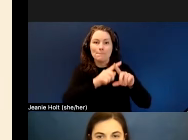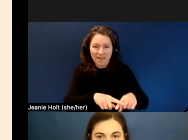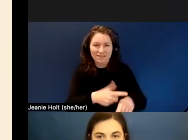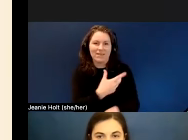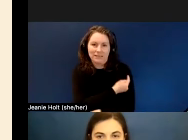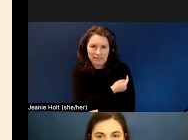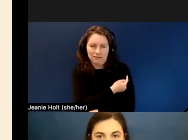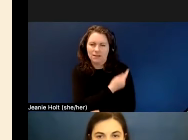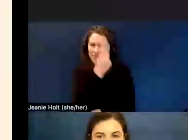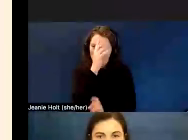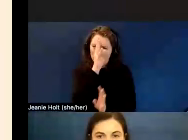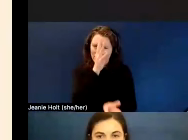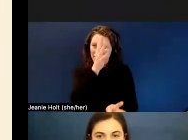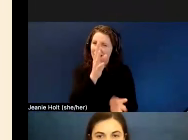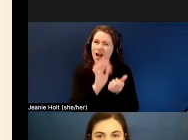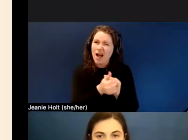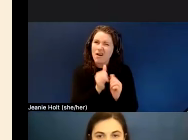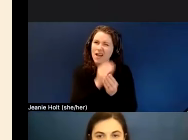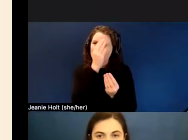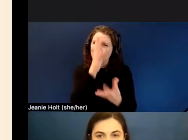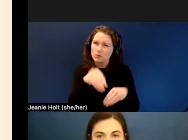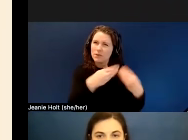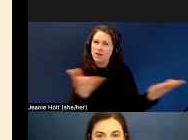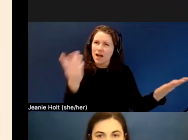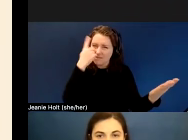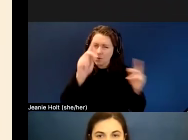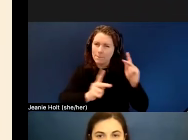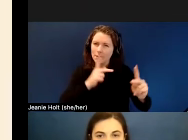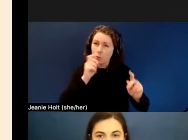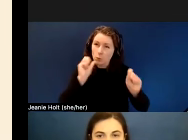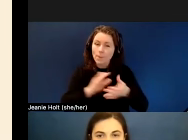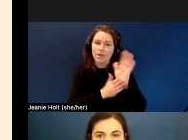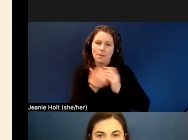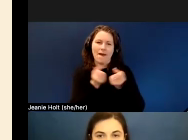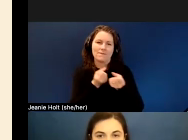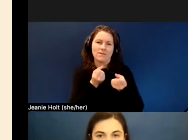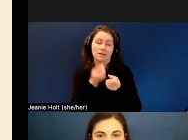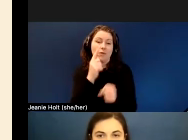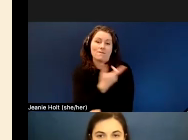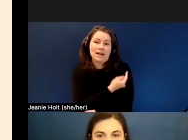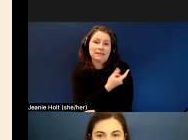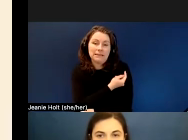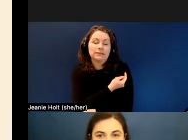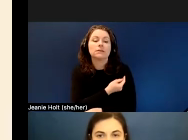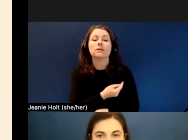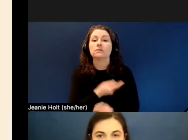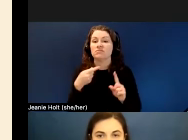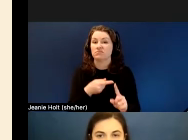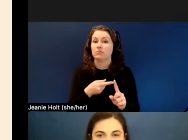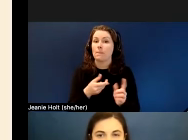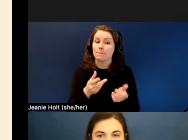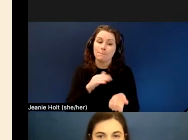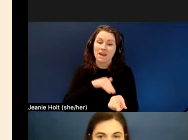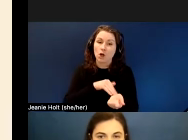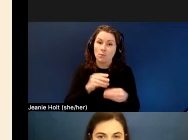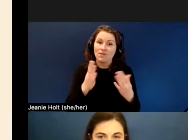creatively about how to get that information out to folks that might be able to be advocates, especially for medical providers. Offering to be